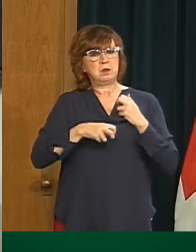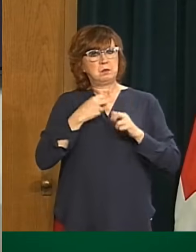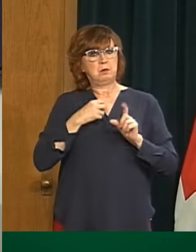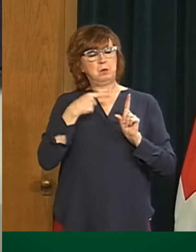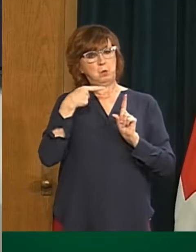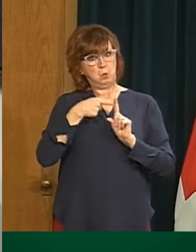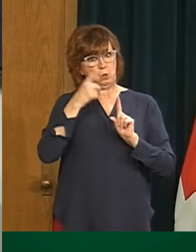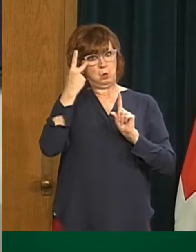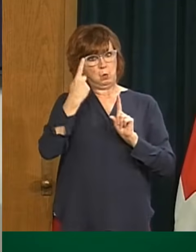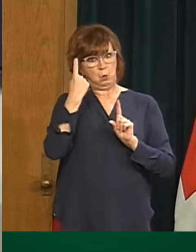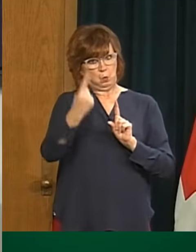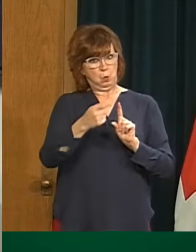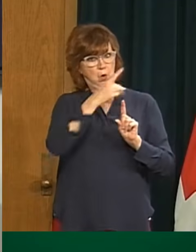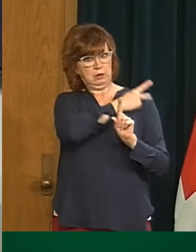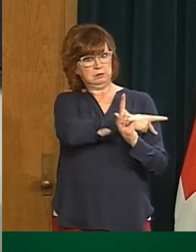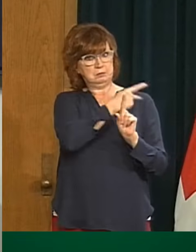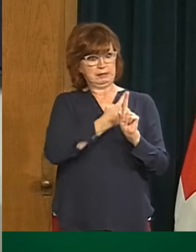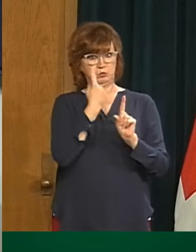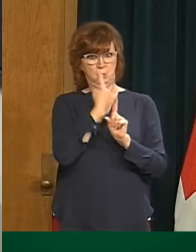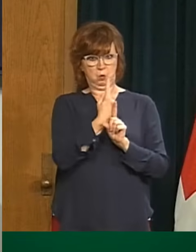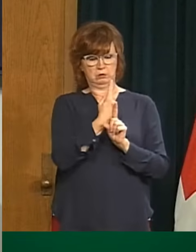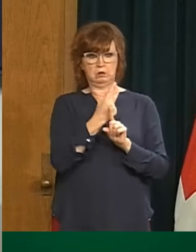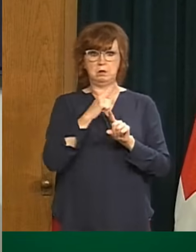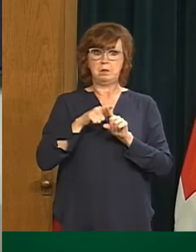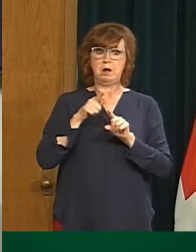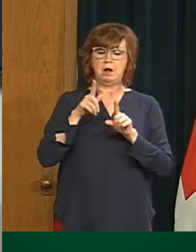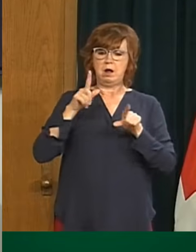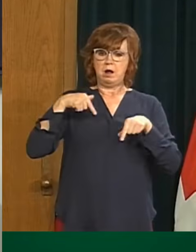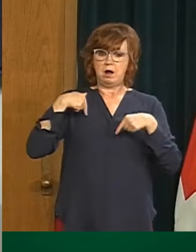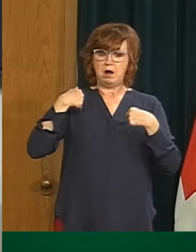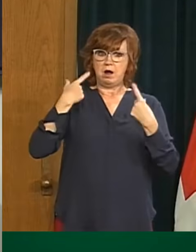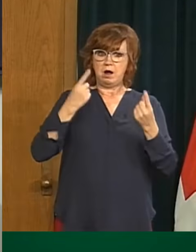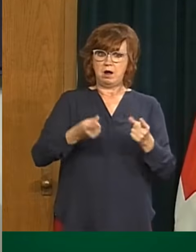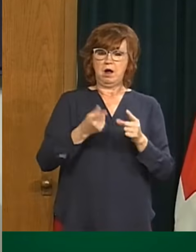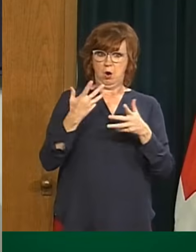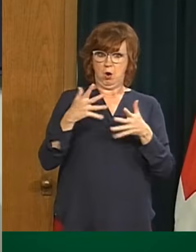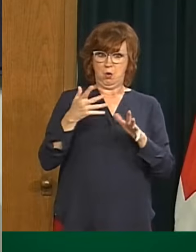of time that this patient was admitted, and the number of staff required,